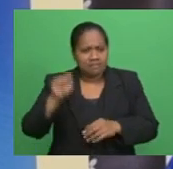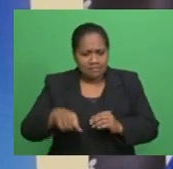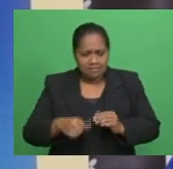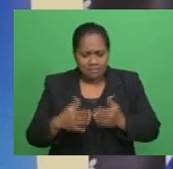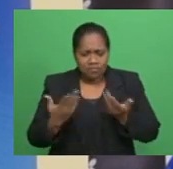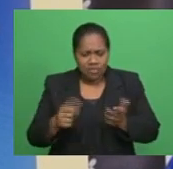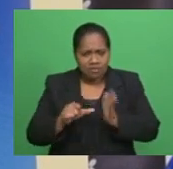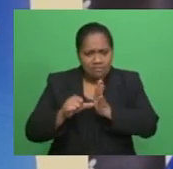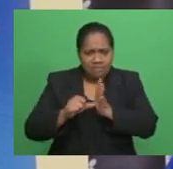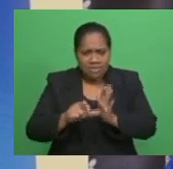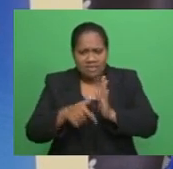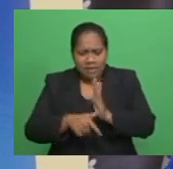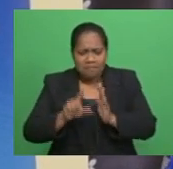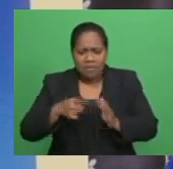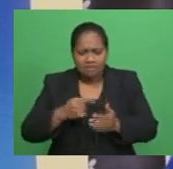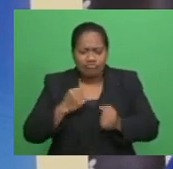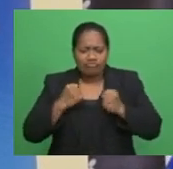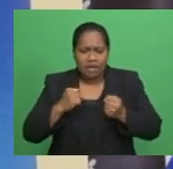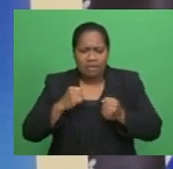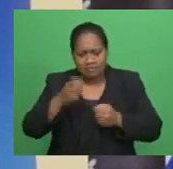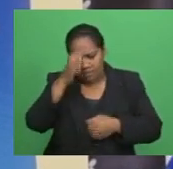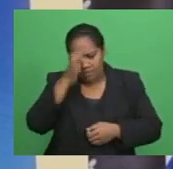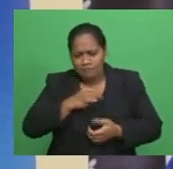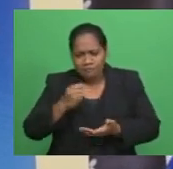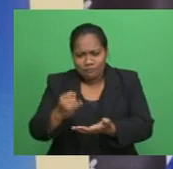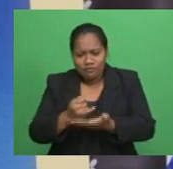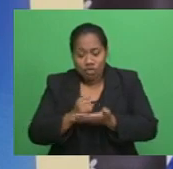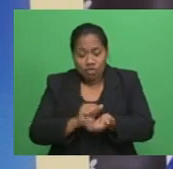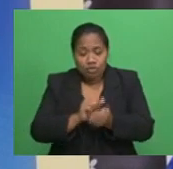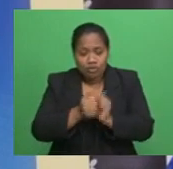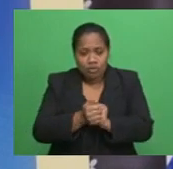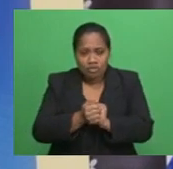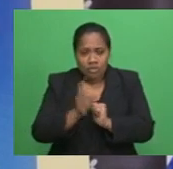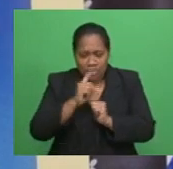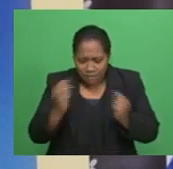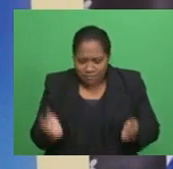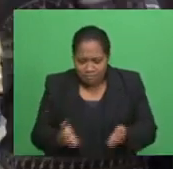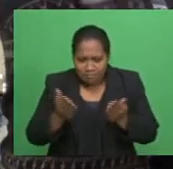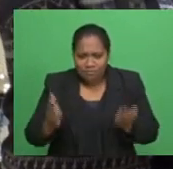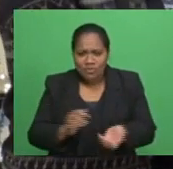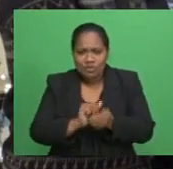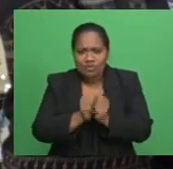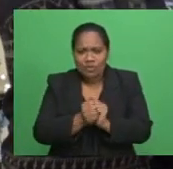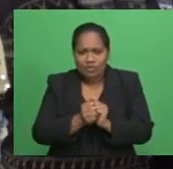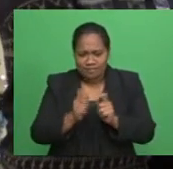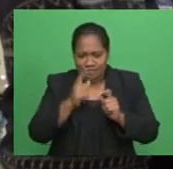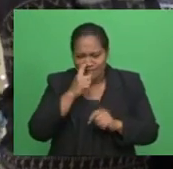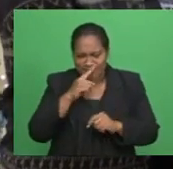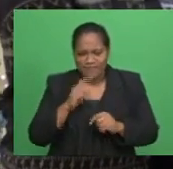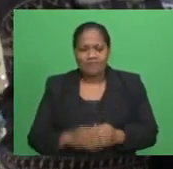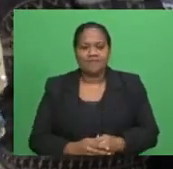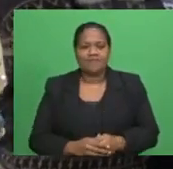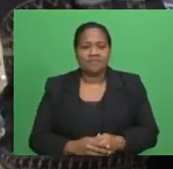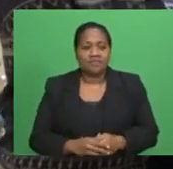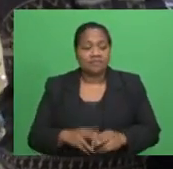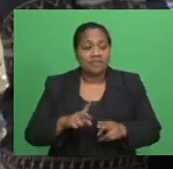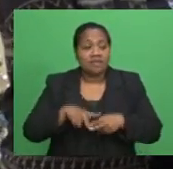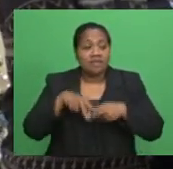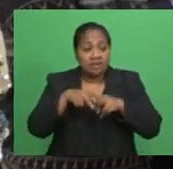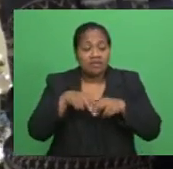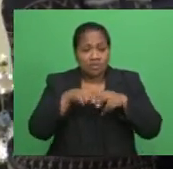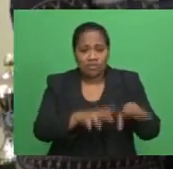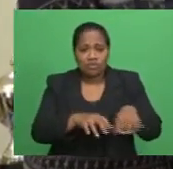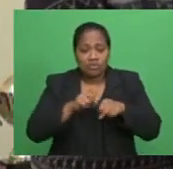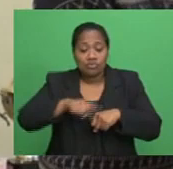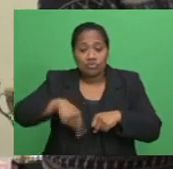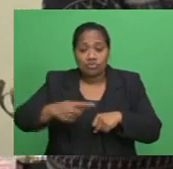that investing in our sporting nation's future to groom our future rugby stars is an investment worth making. Nandranga will host Suva at Lawanga Park